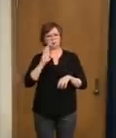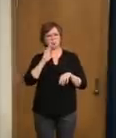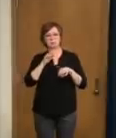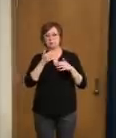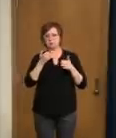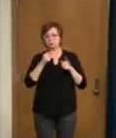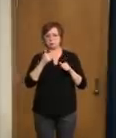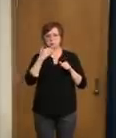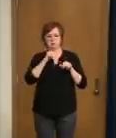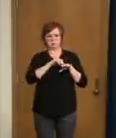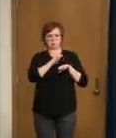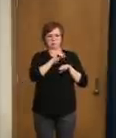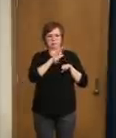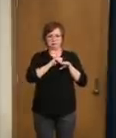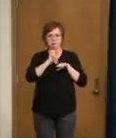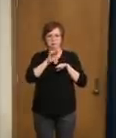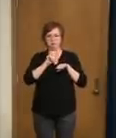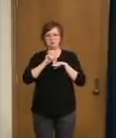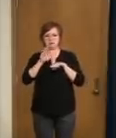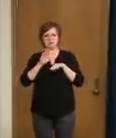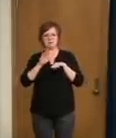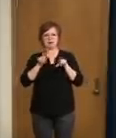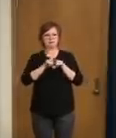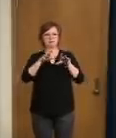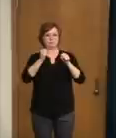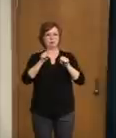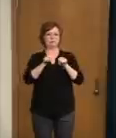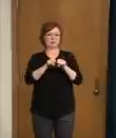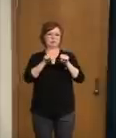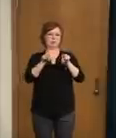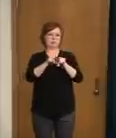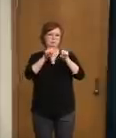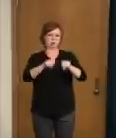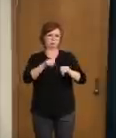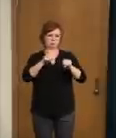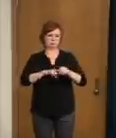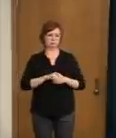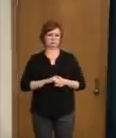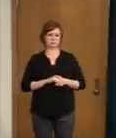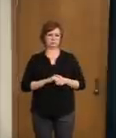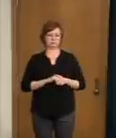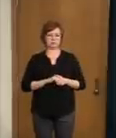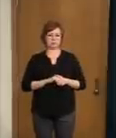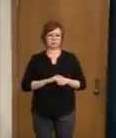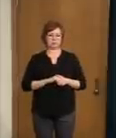out and they will go and get administered as fast as we can in the arms of those who need it the very most.